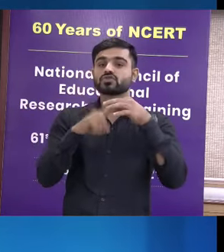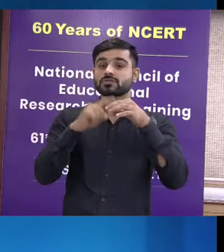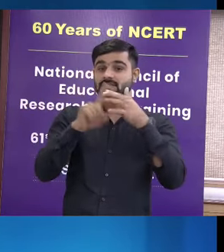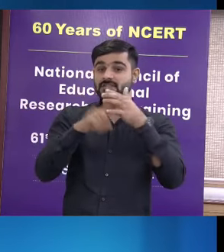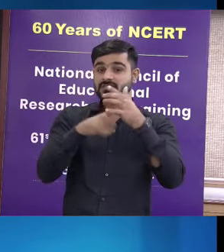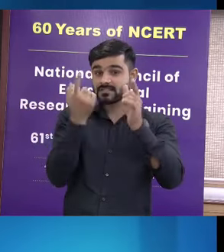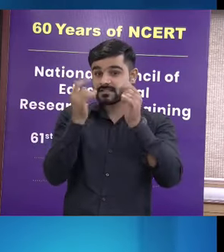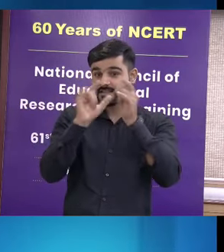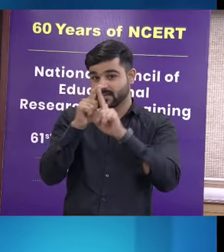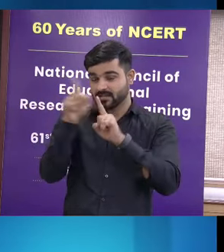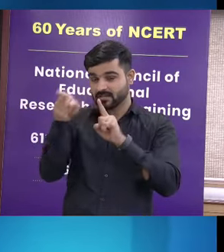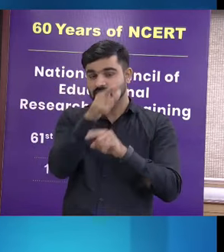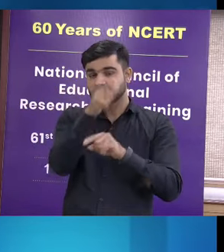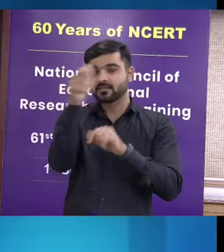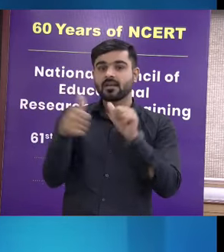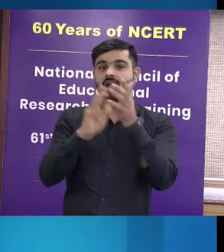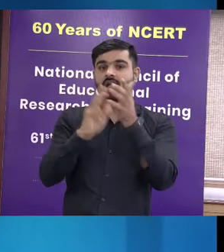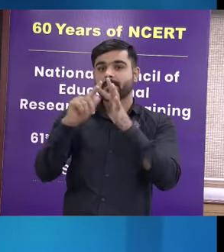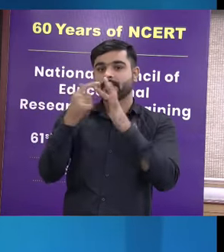Professor Amrendra Behra,